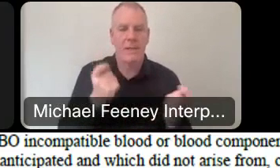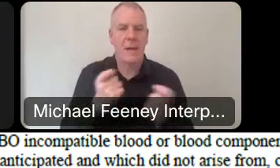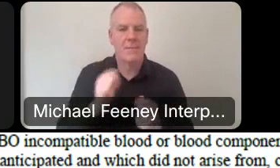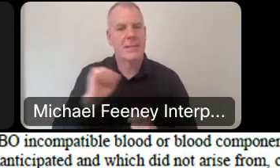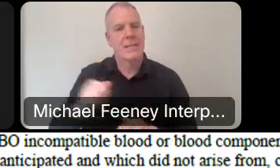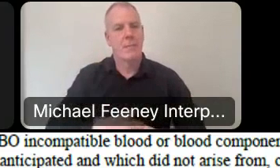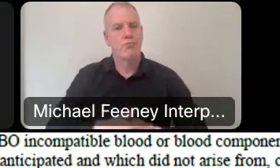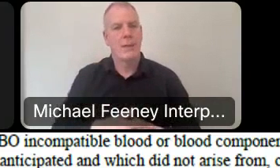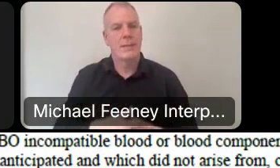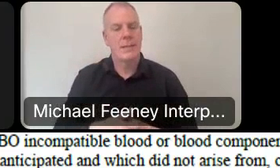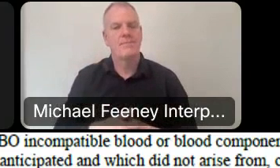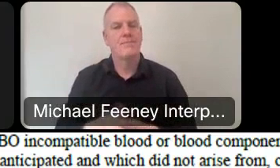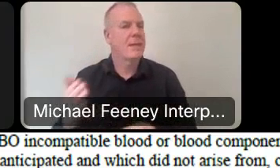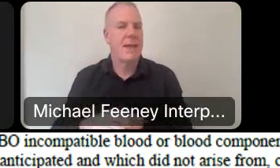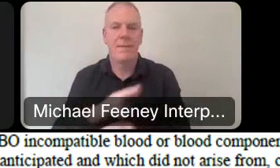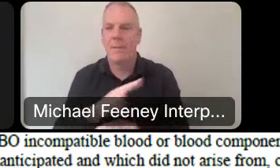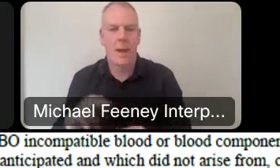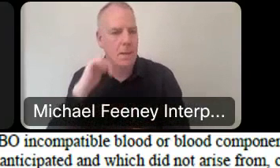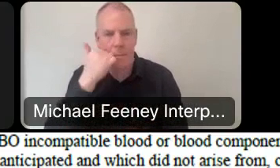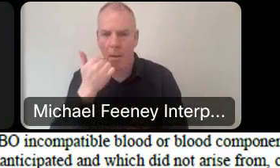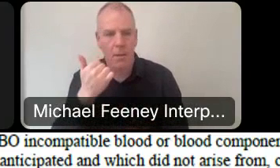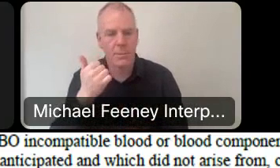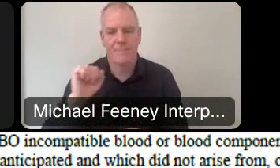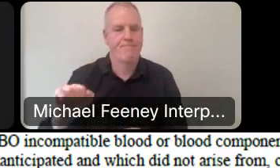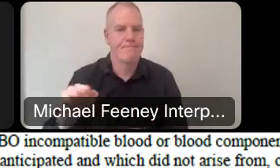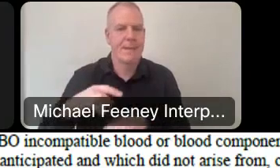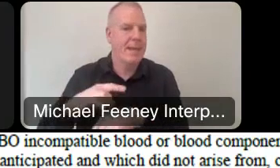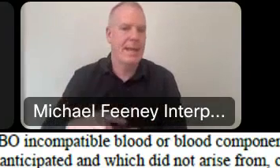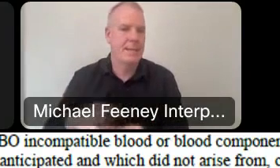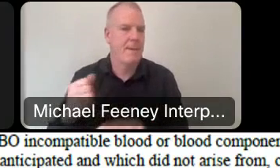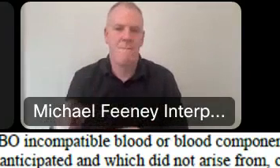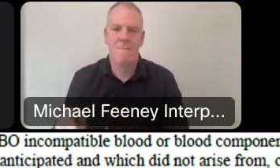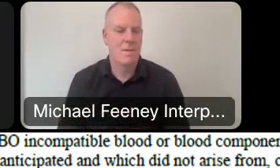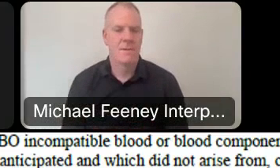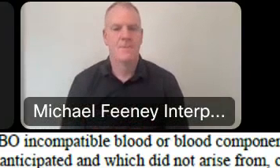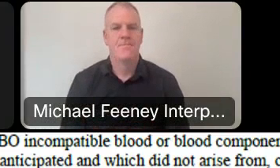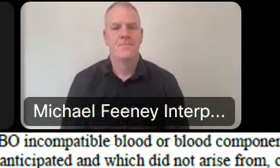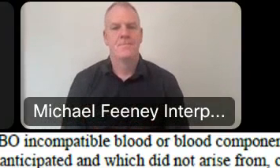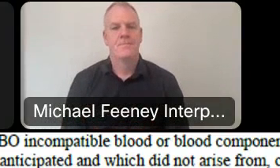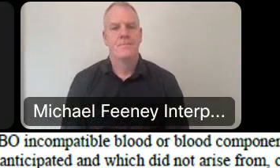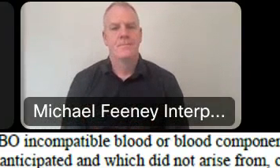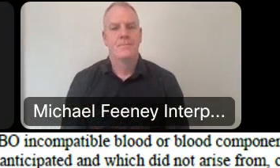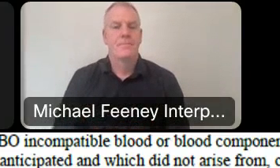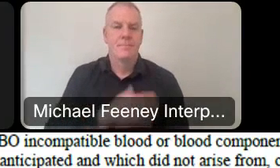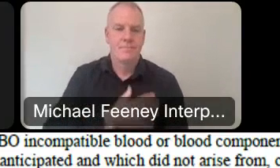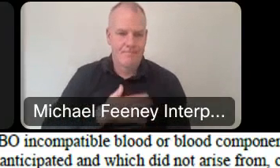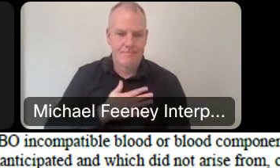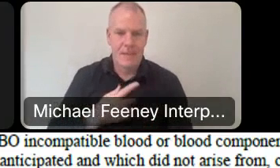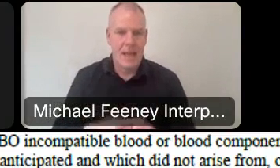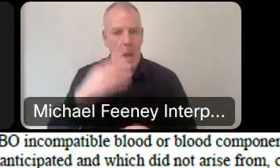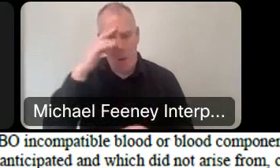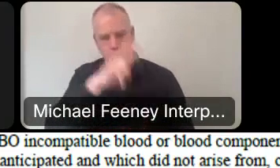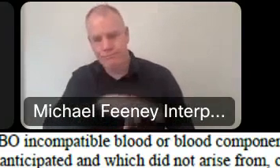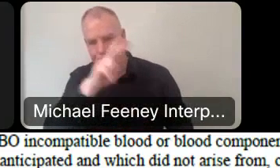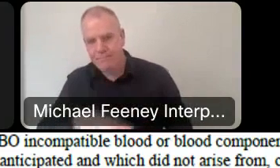pregnancy, and the death did not arise from or was a consequence of the illness of the child. So apologies again, I know